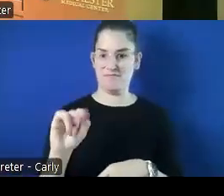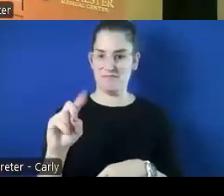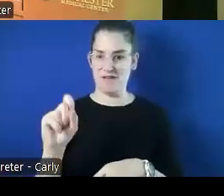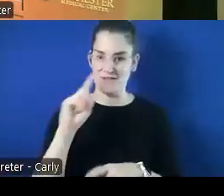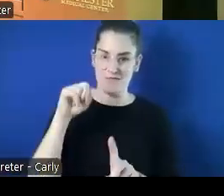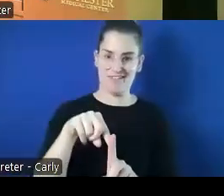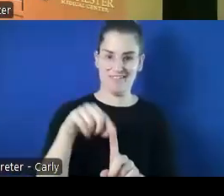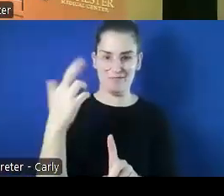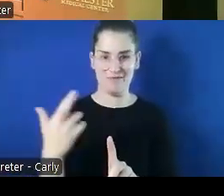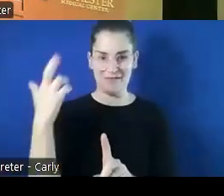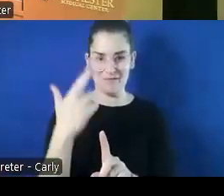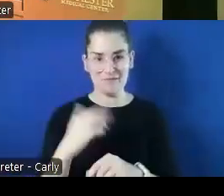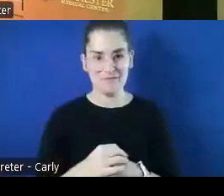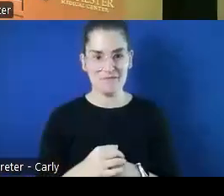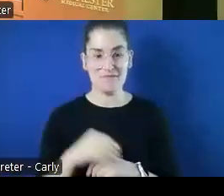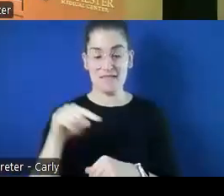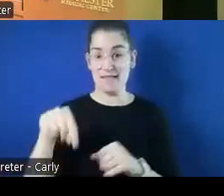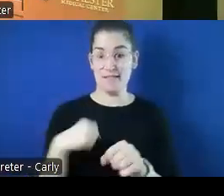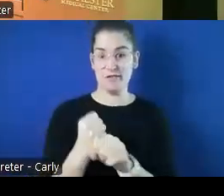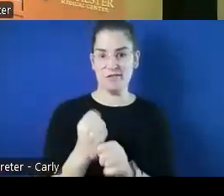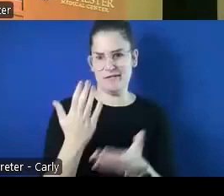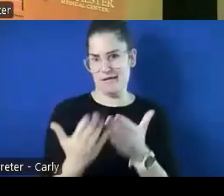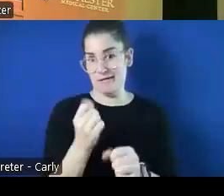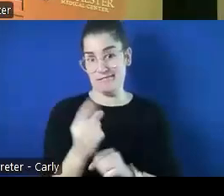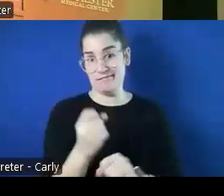this year and probably every year,